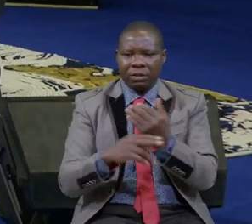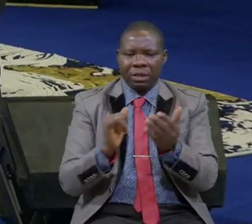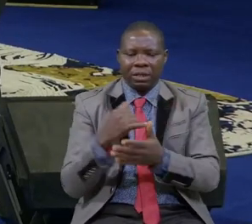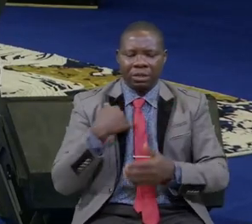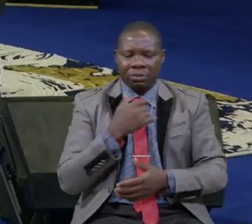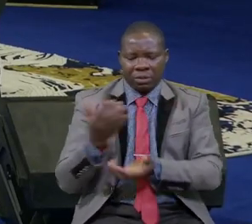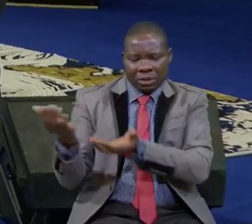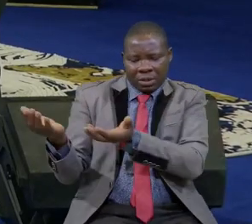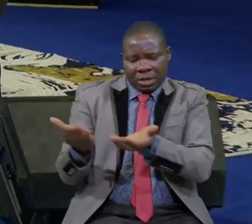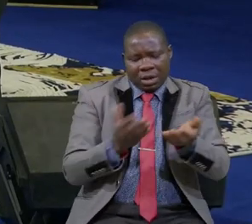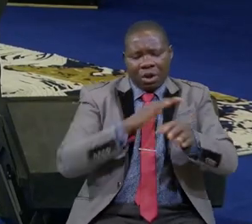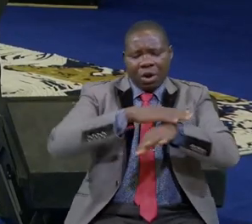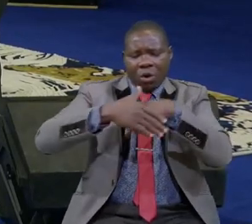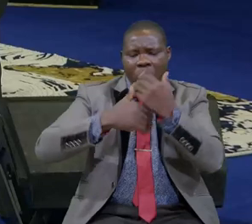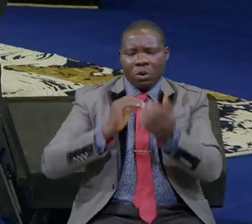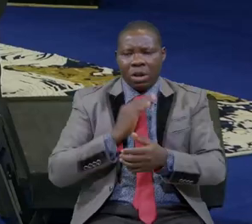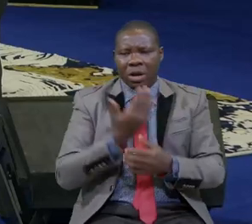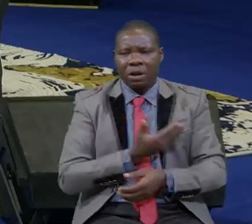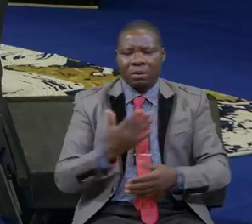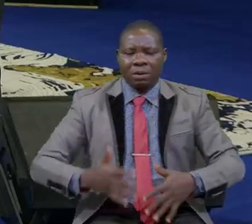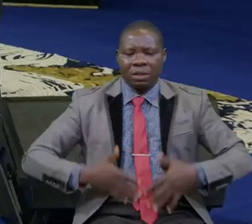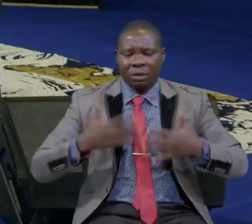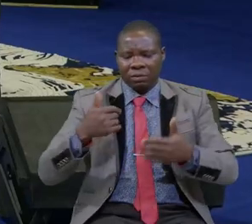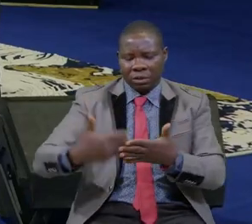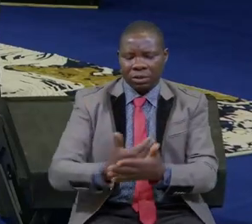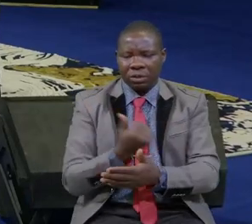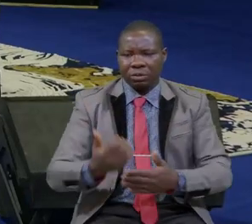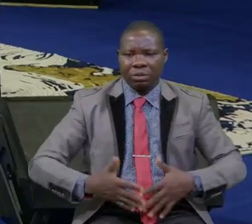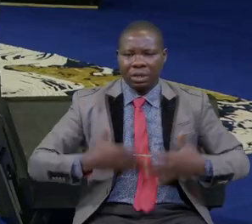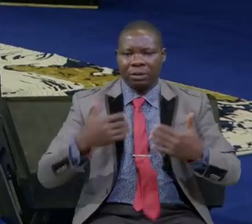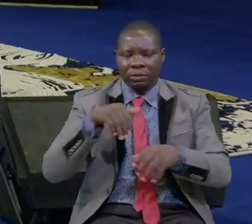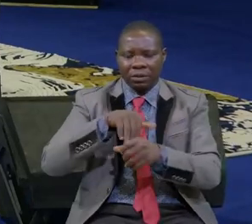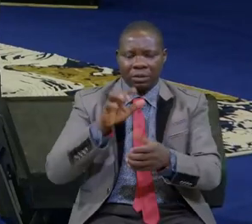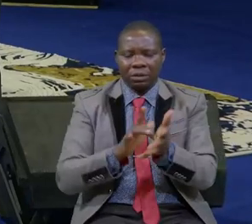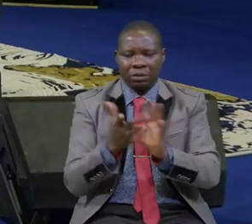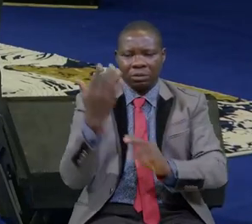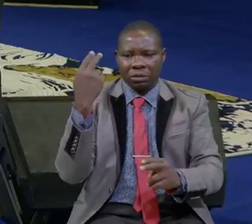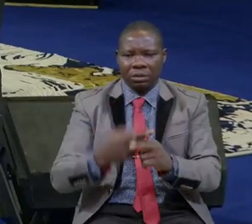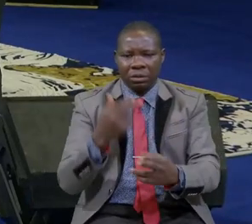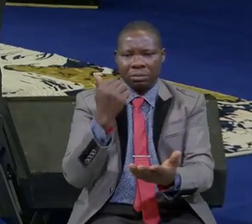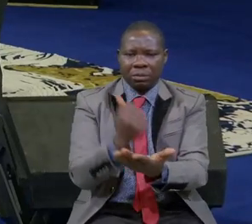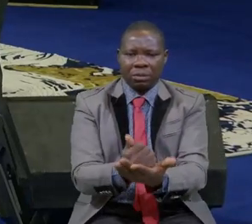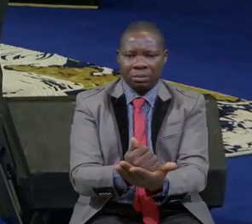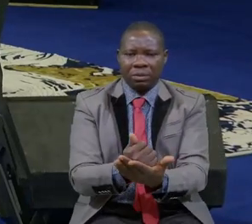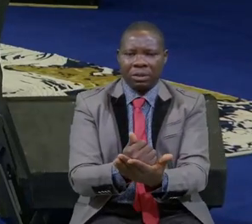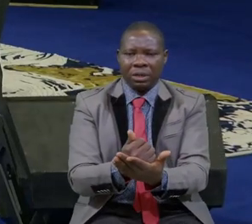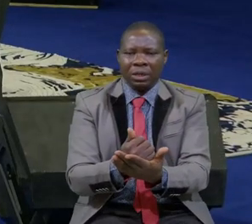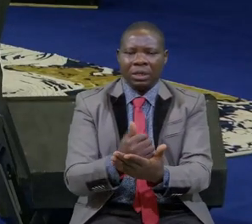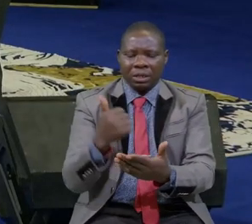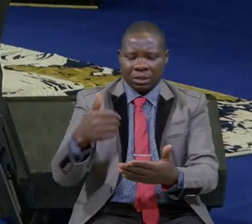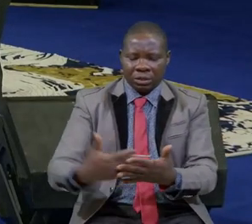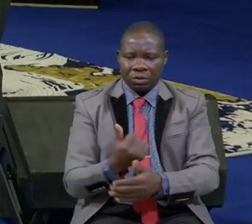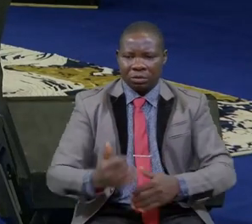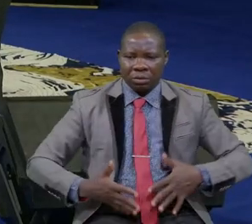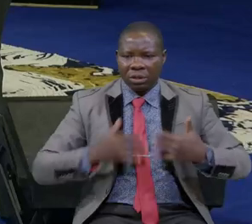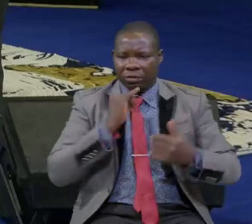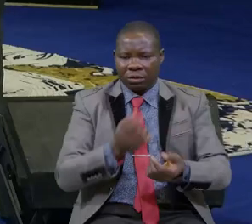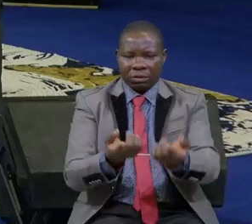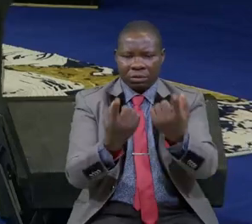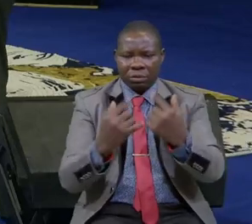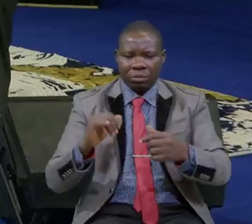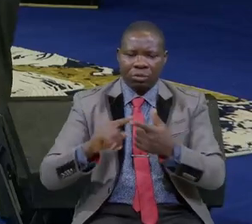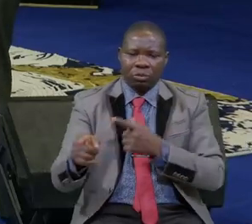lives. A new life. I said a new life is coming to you today.